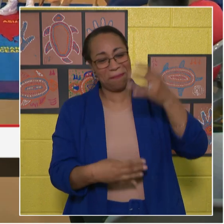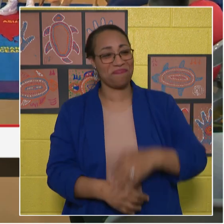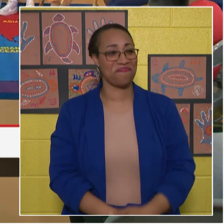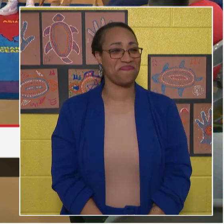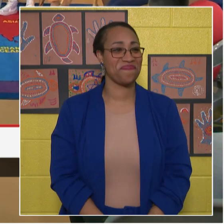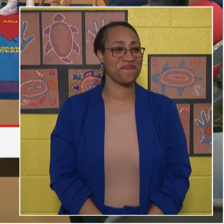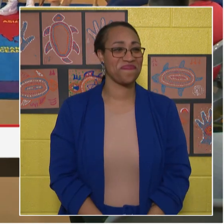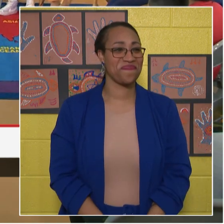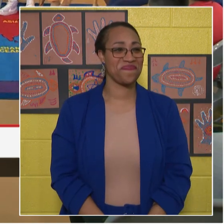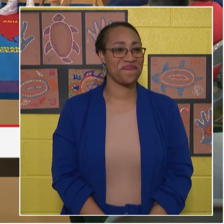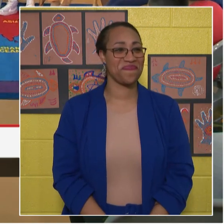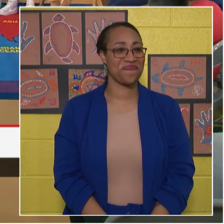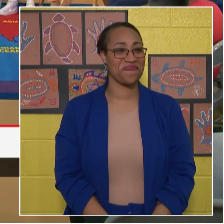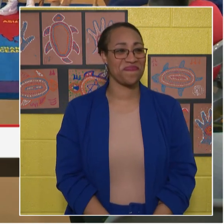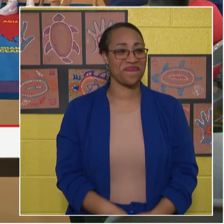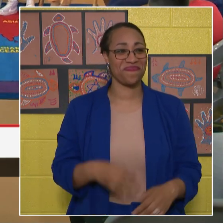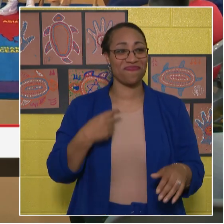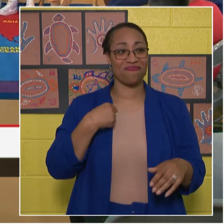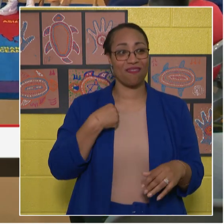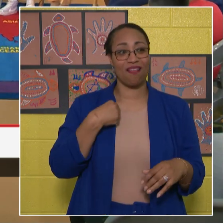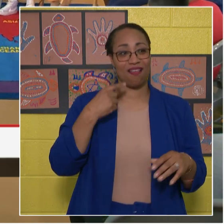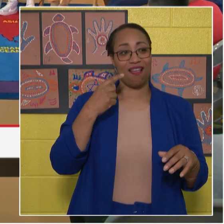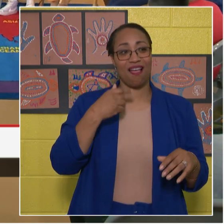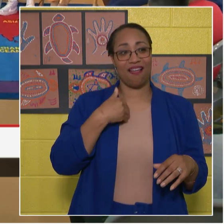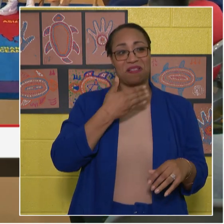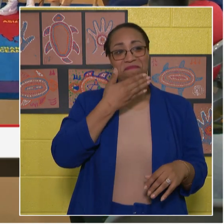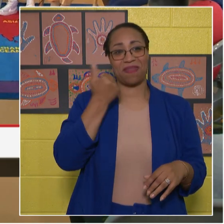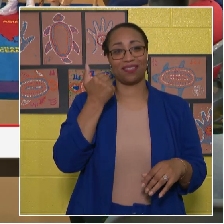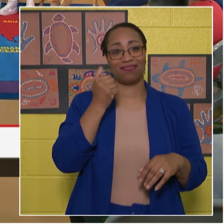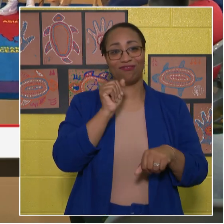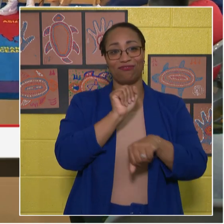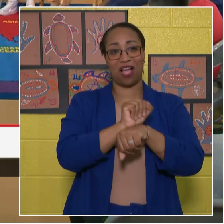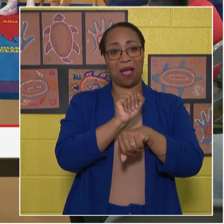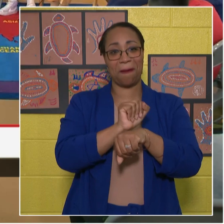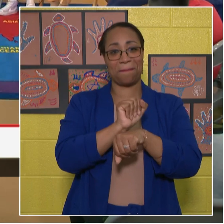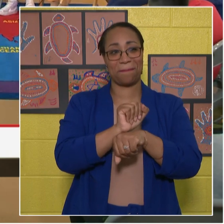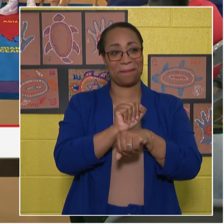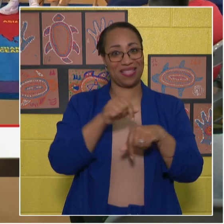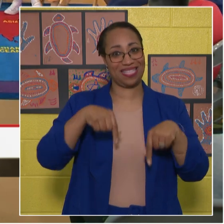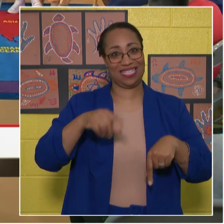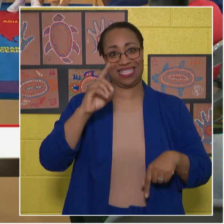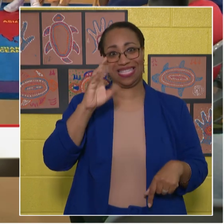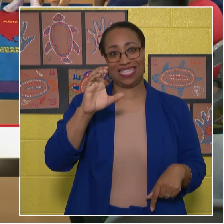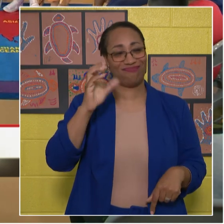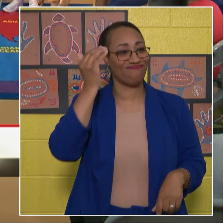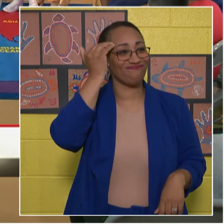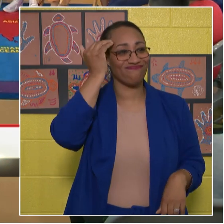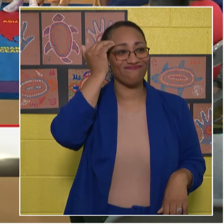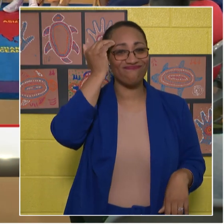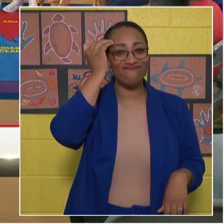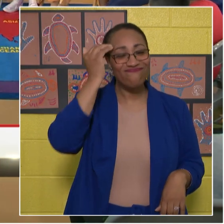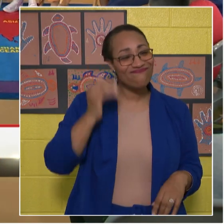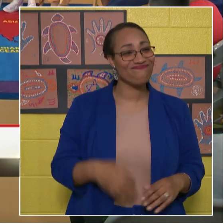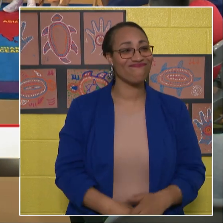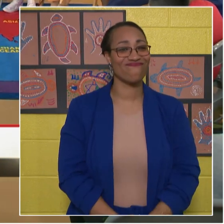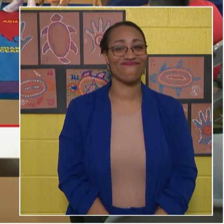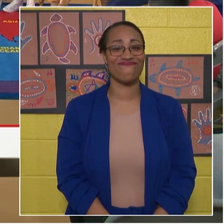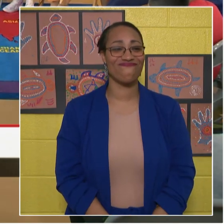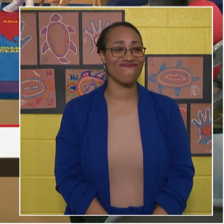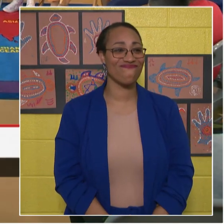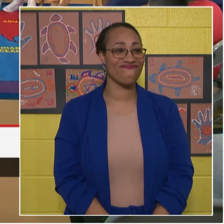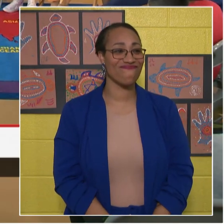Washington, D.C. And here's why. It's a hard job, but I think it's the best because I love